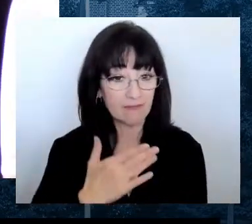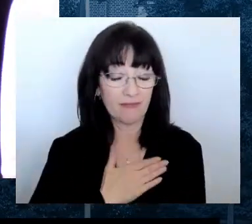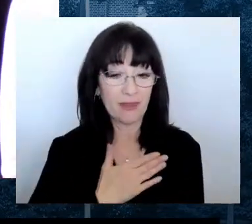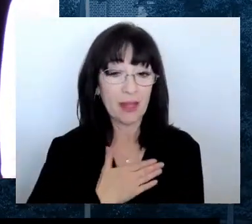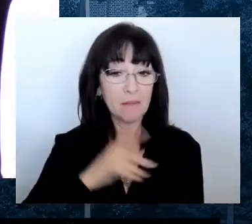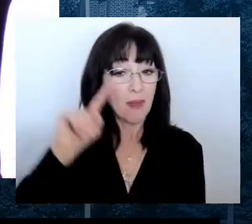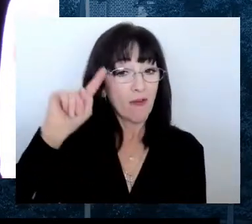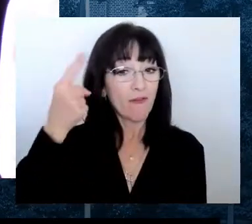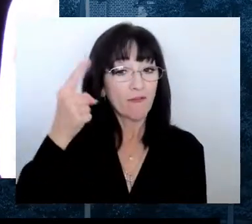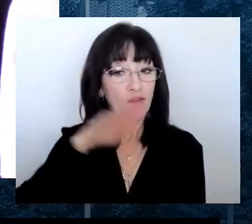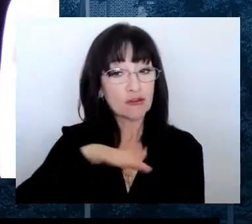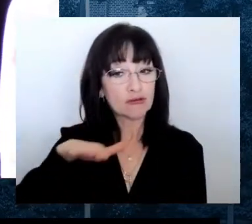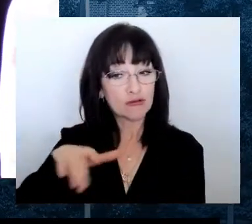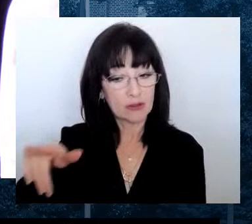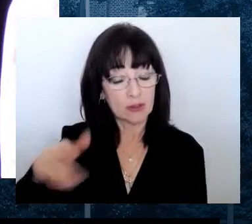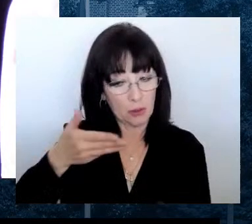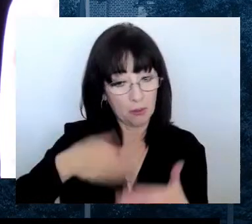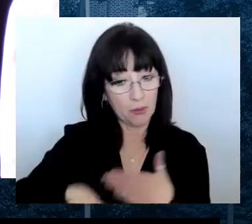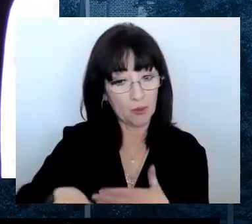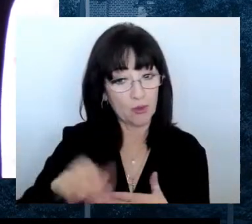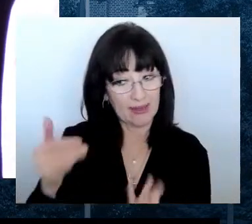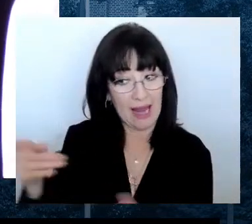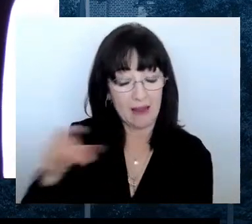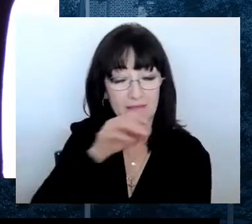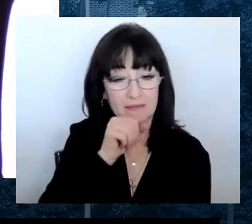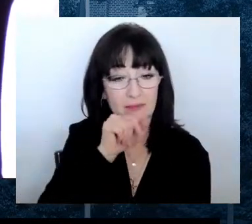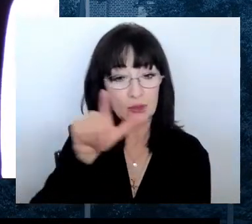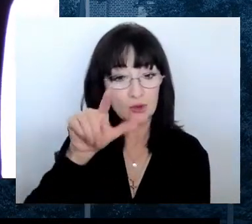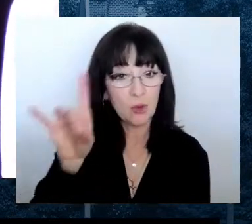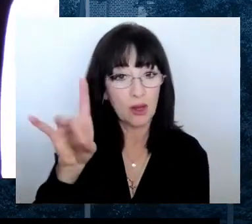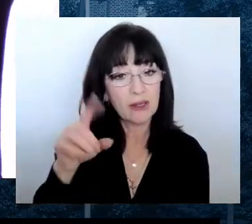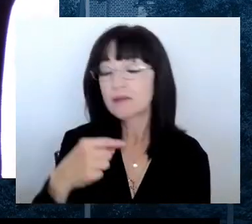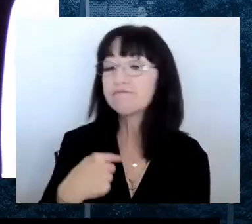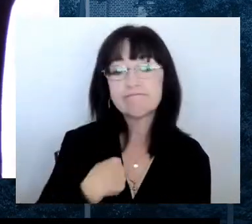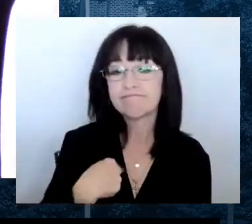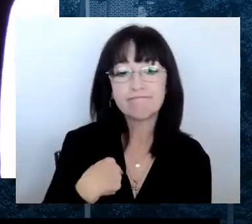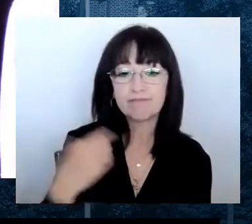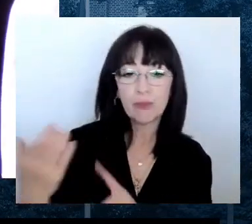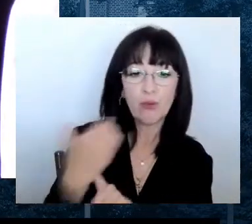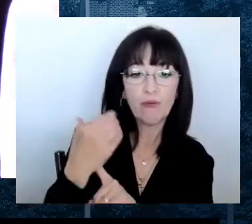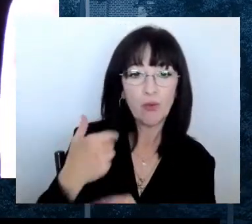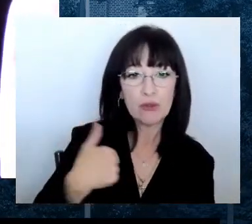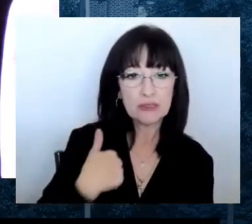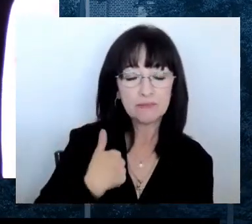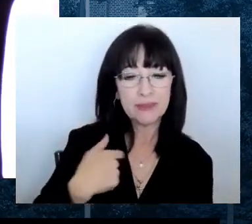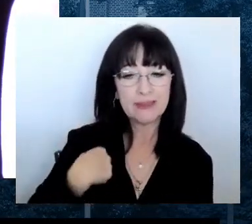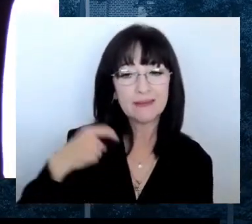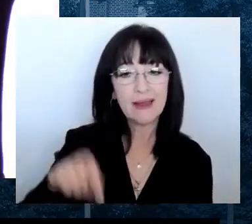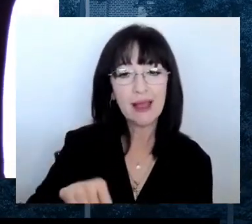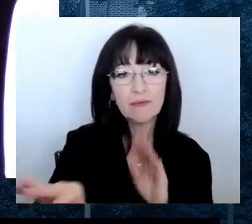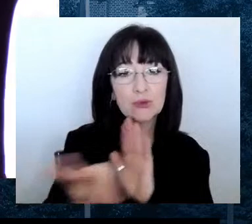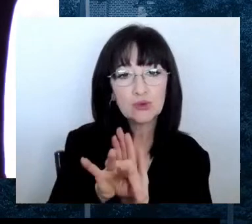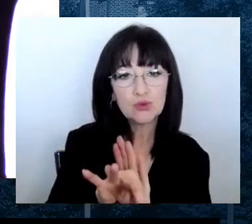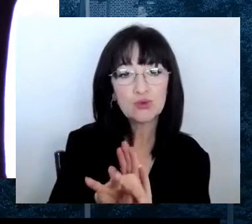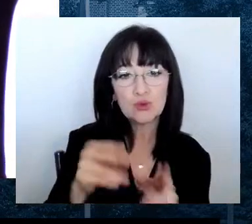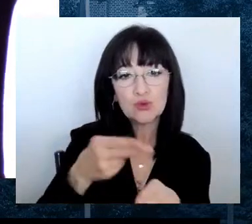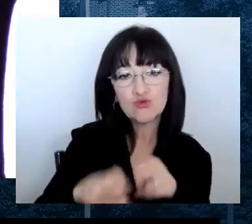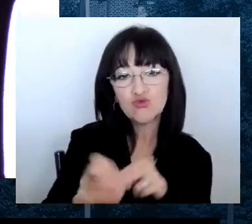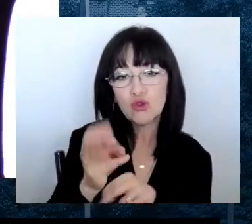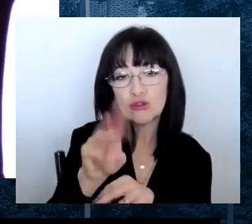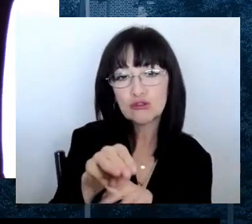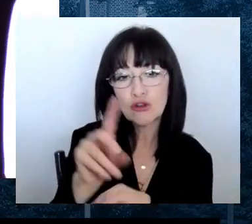28, I had to take short-term disability and then unpaid leave. By the time I